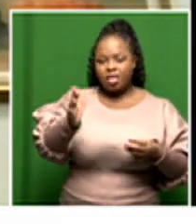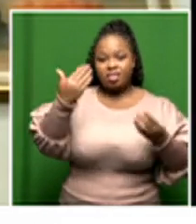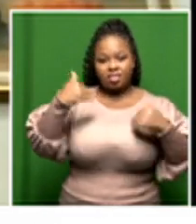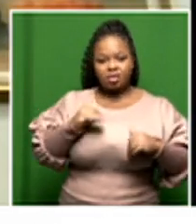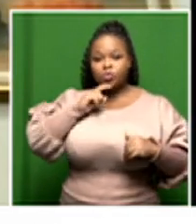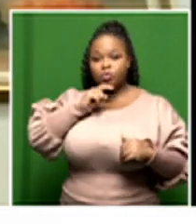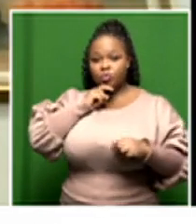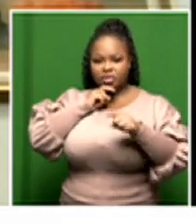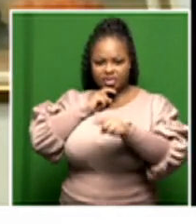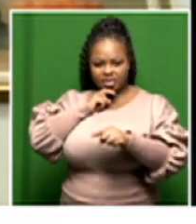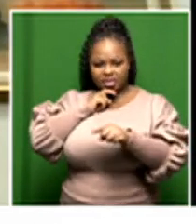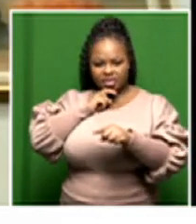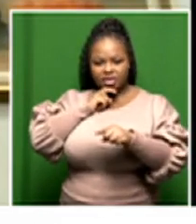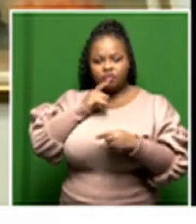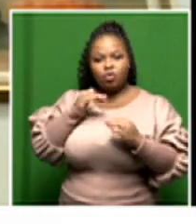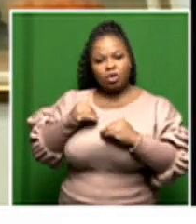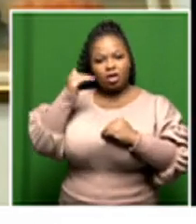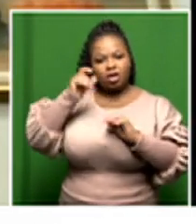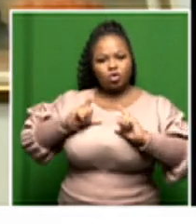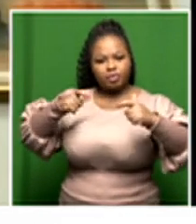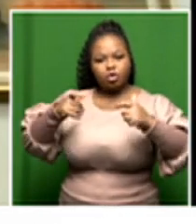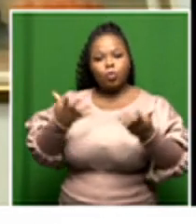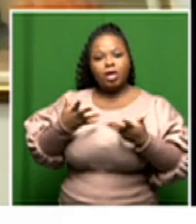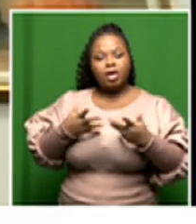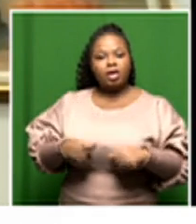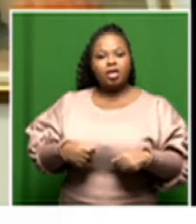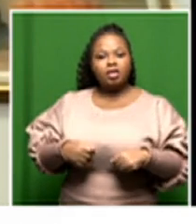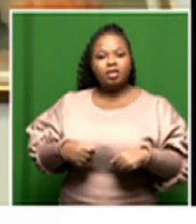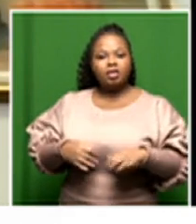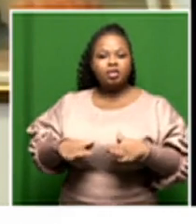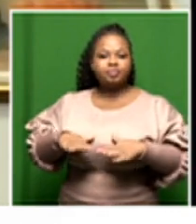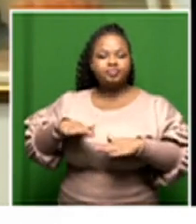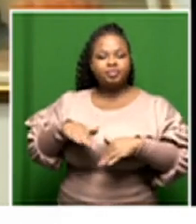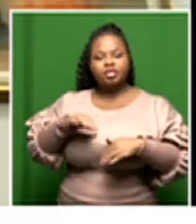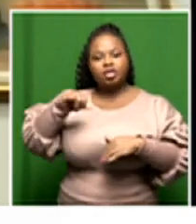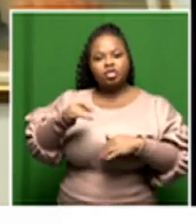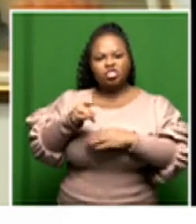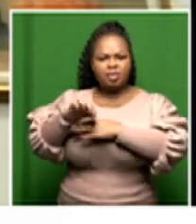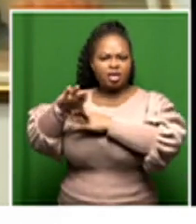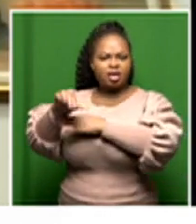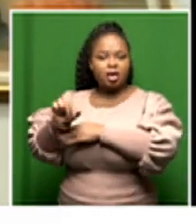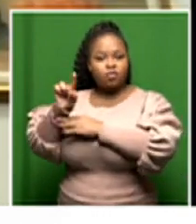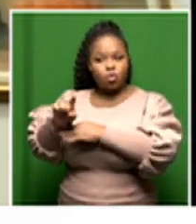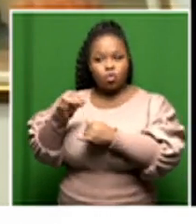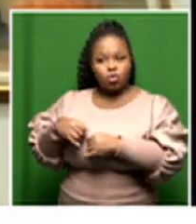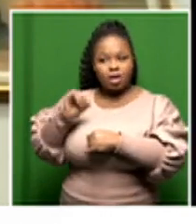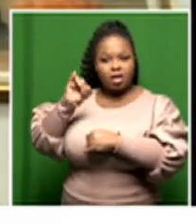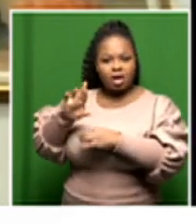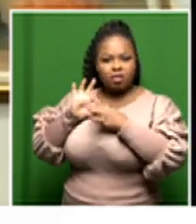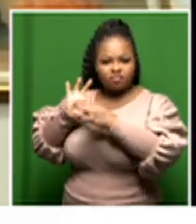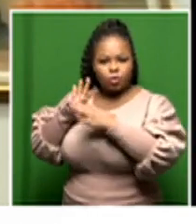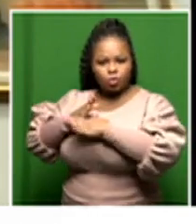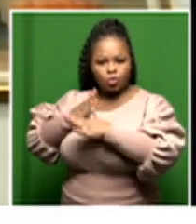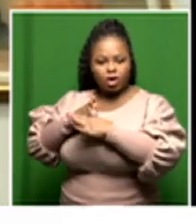will utilize our High Commission in Jamaica to continue the established relations there. Then the